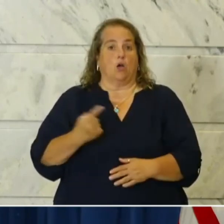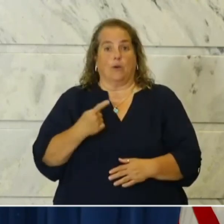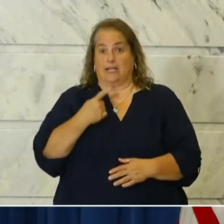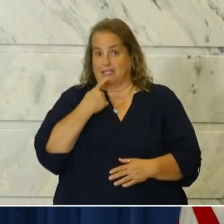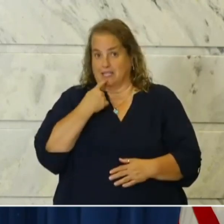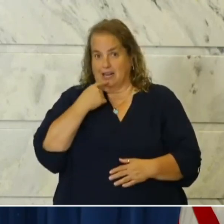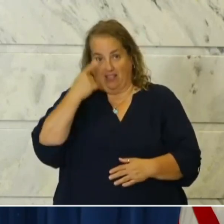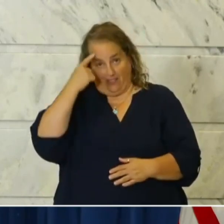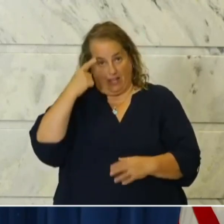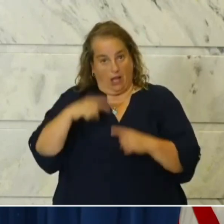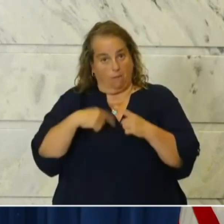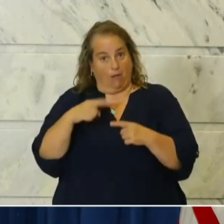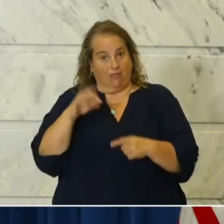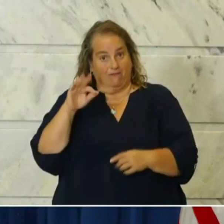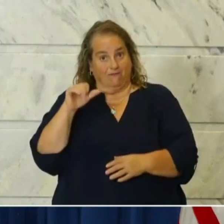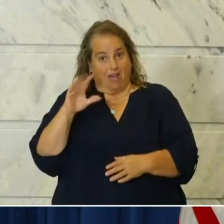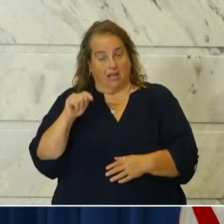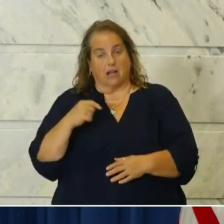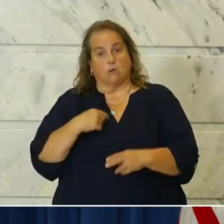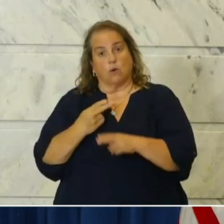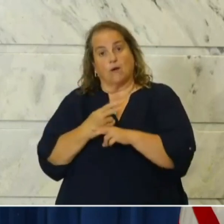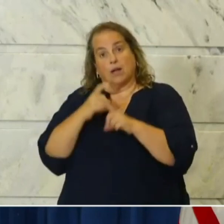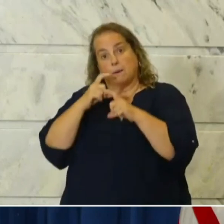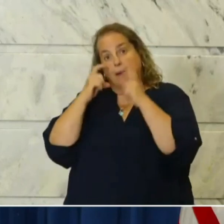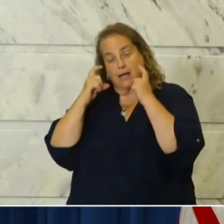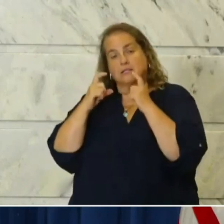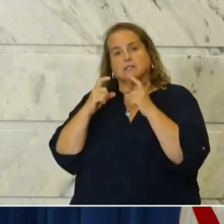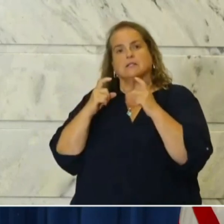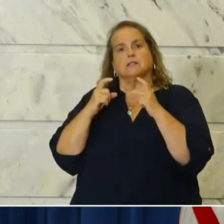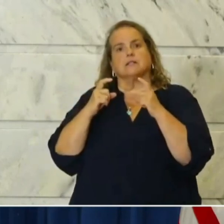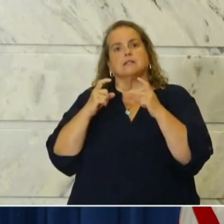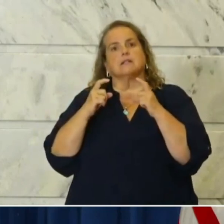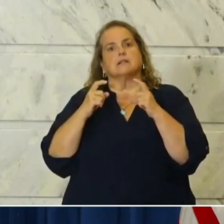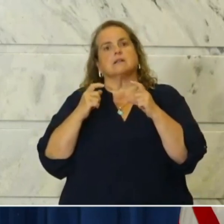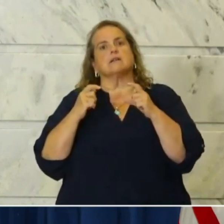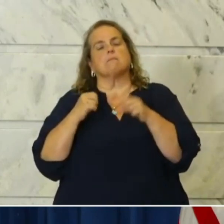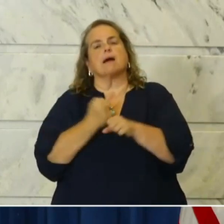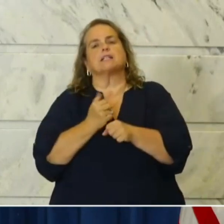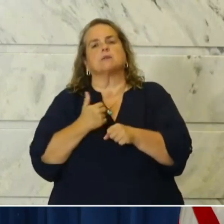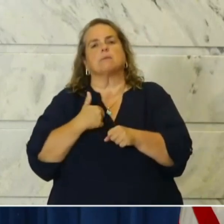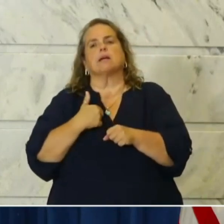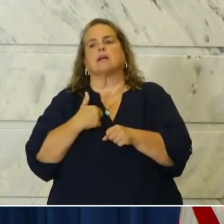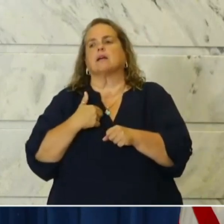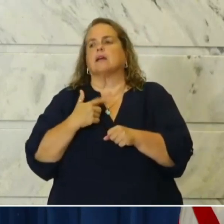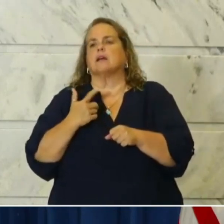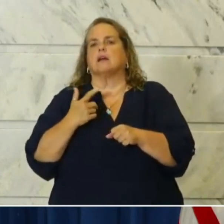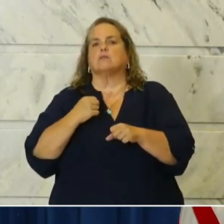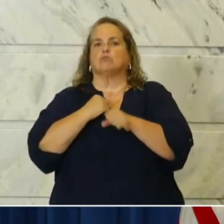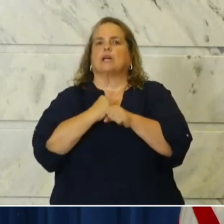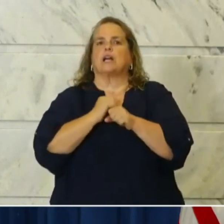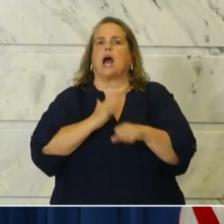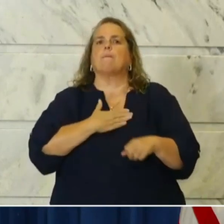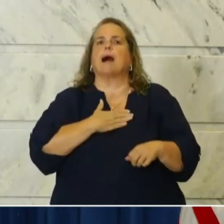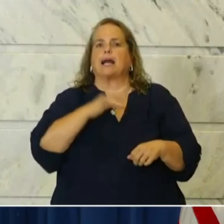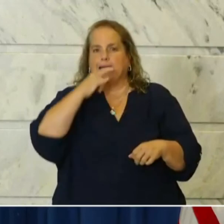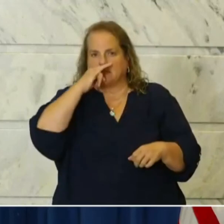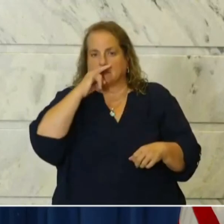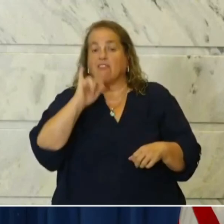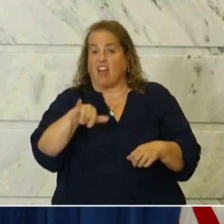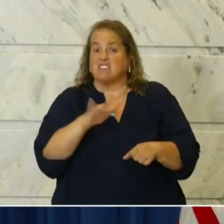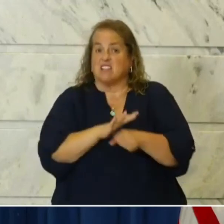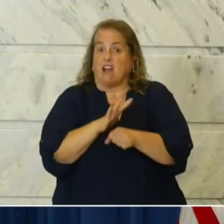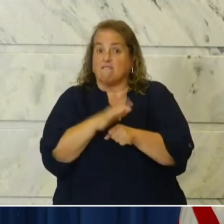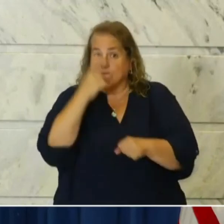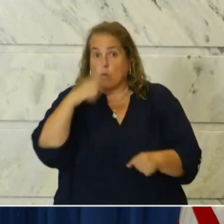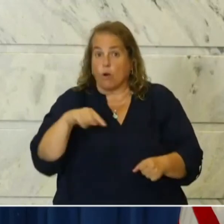fact that wearing this makes me less likely to bring this virus home to my kids. That's enough for me. I hope it's